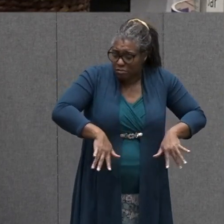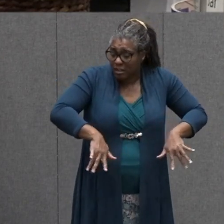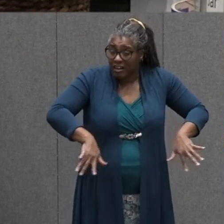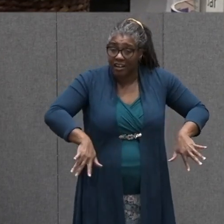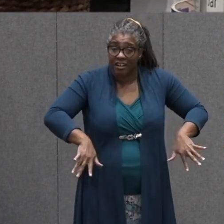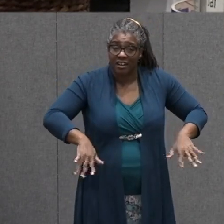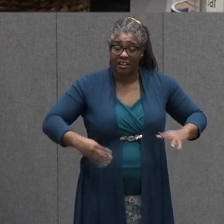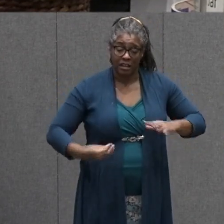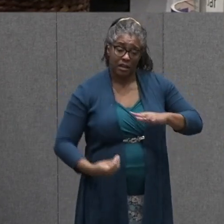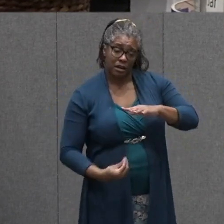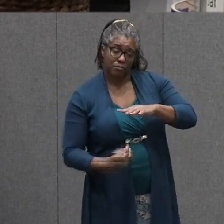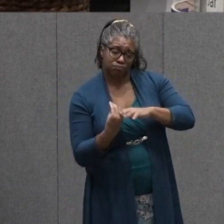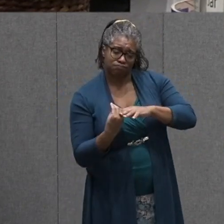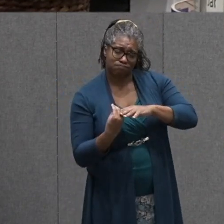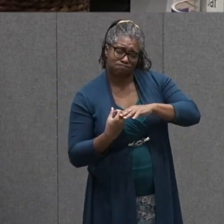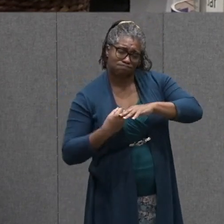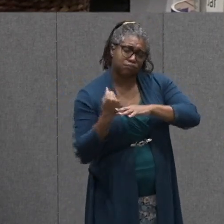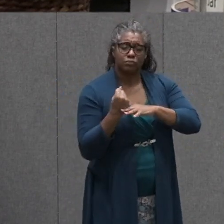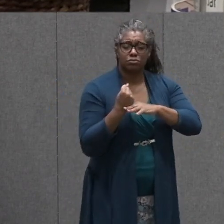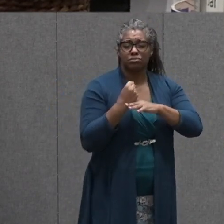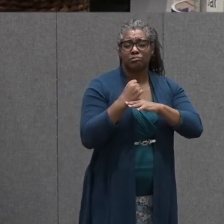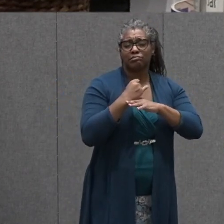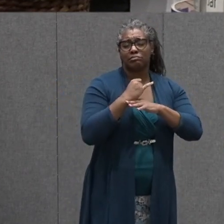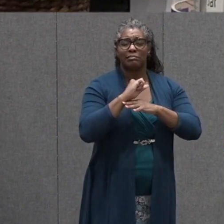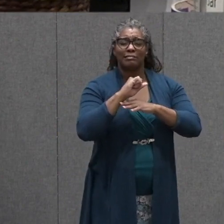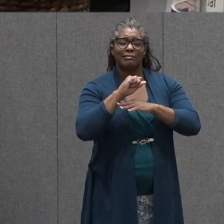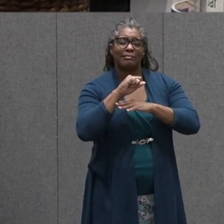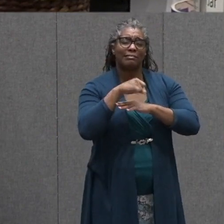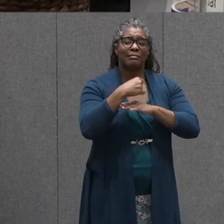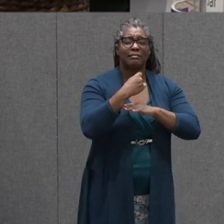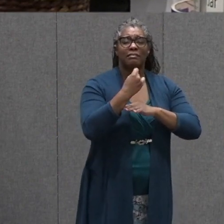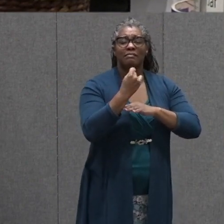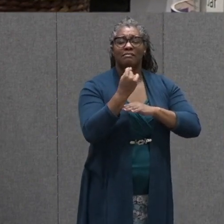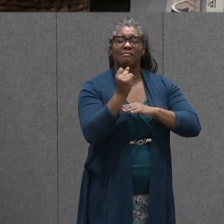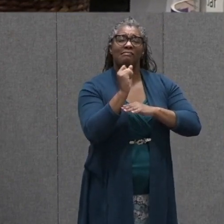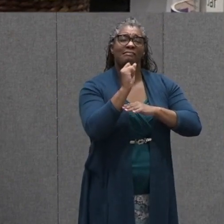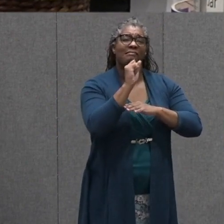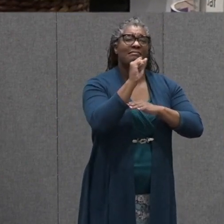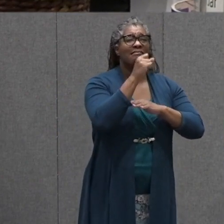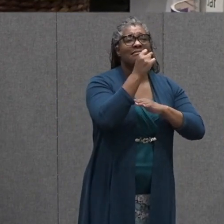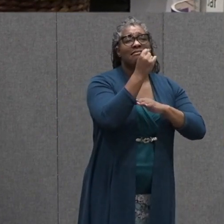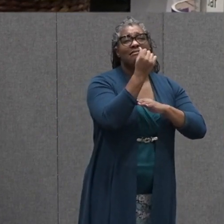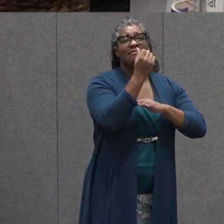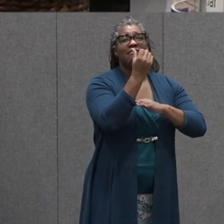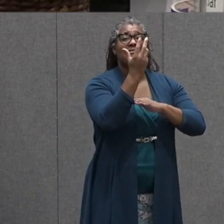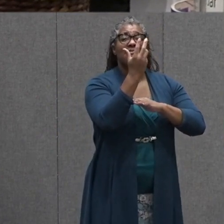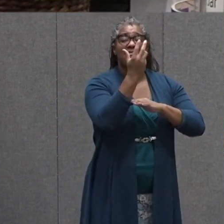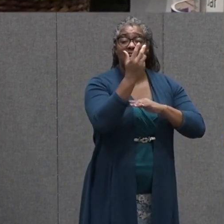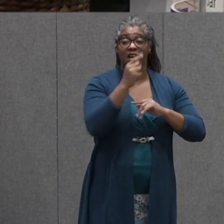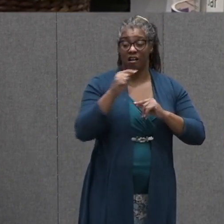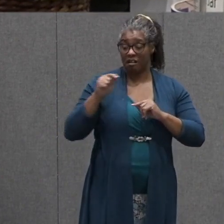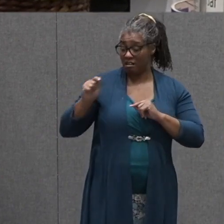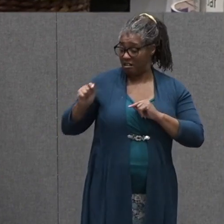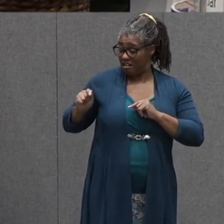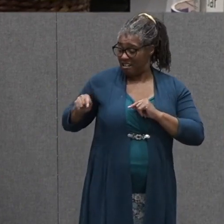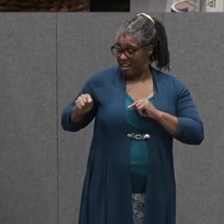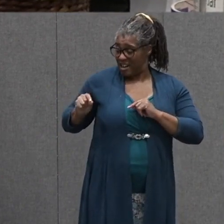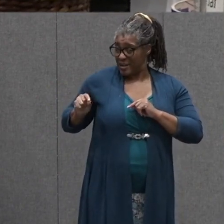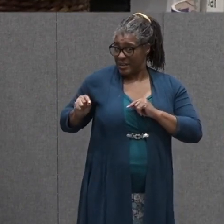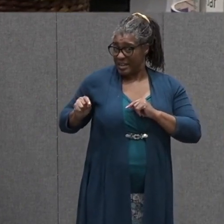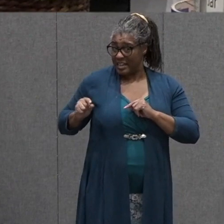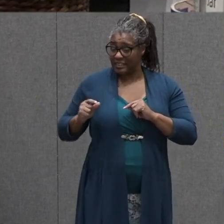that word, pollination. The plant cycle starts with a tiny seed.